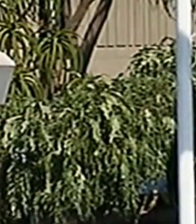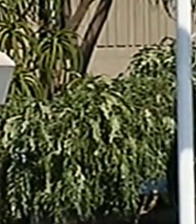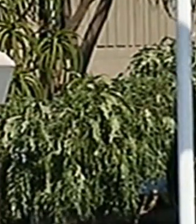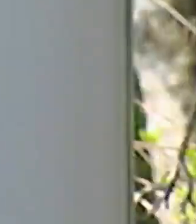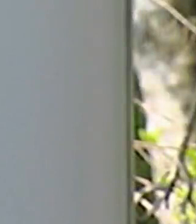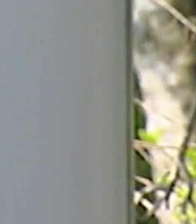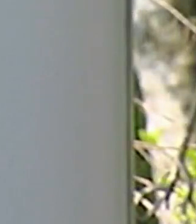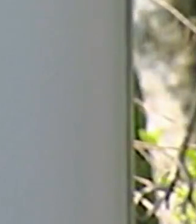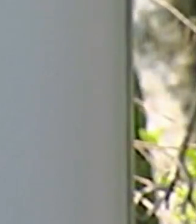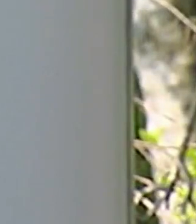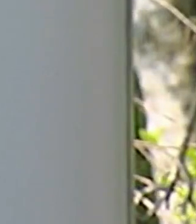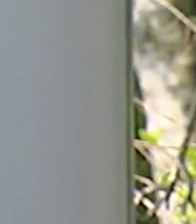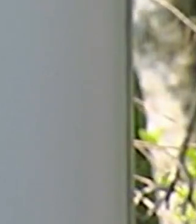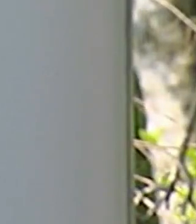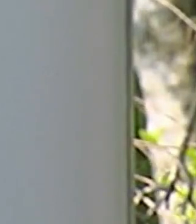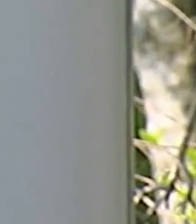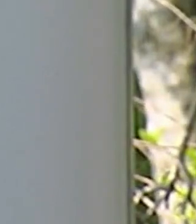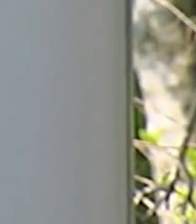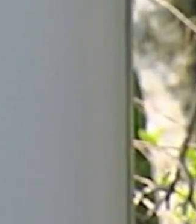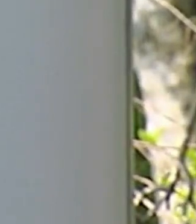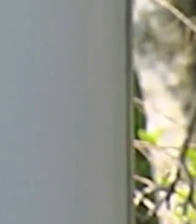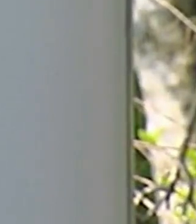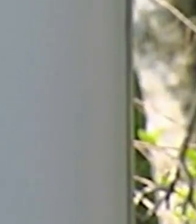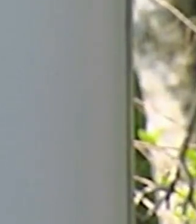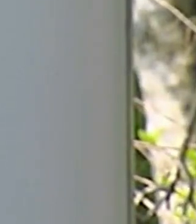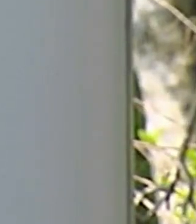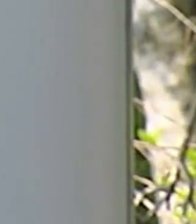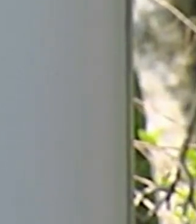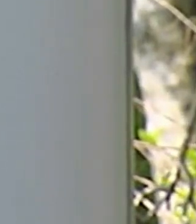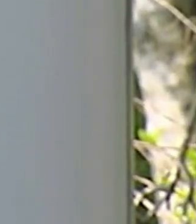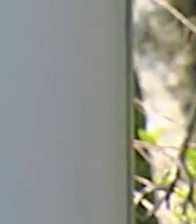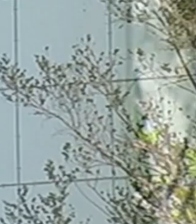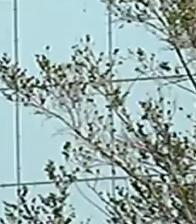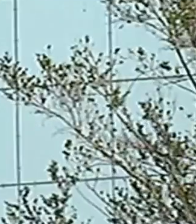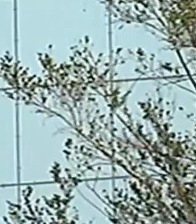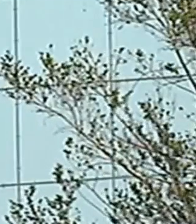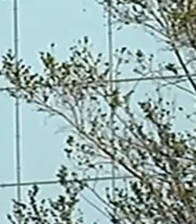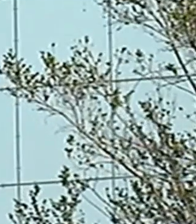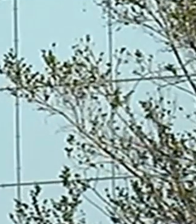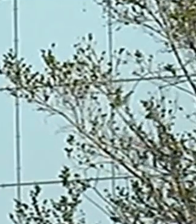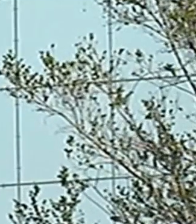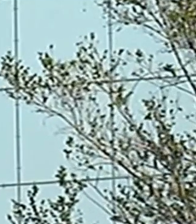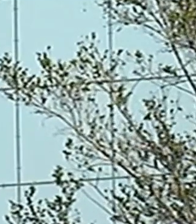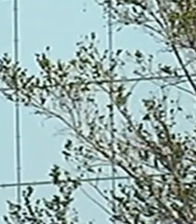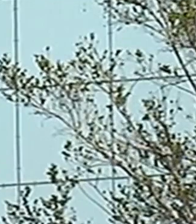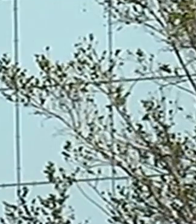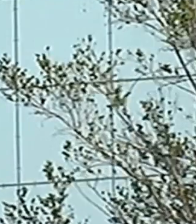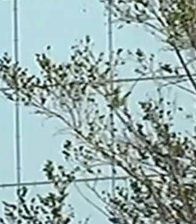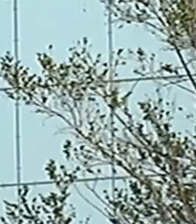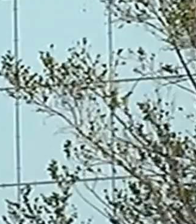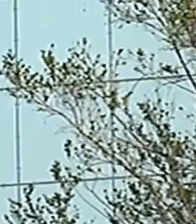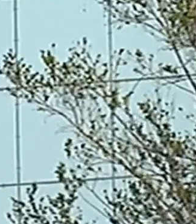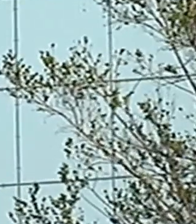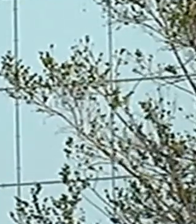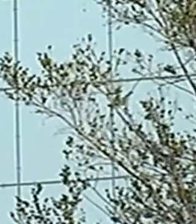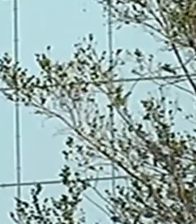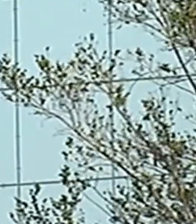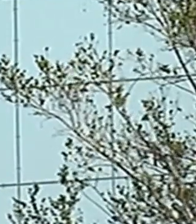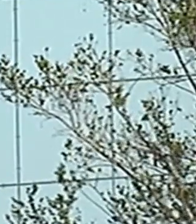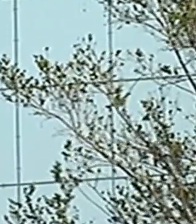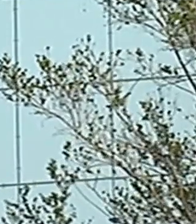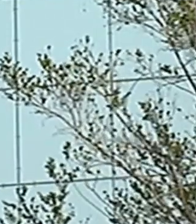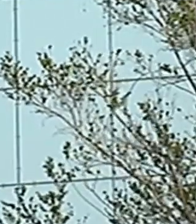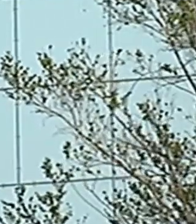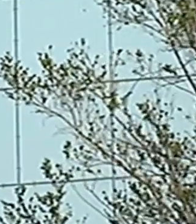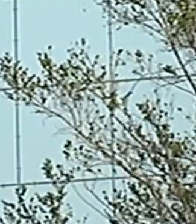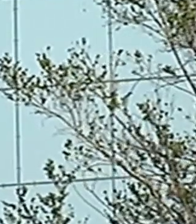a le 12 a ba kopa tiro go nna mo botong. Mo pegelong se bueledi sa Mopresidente Vincent Magwenya